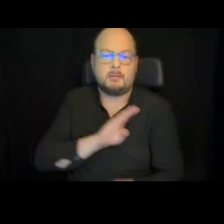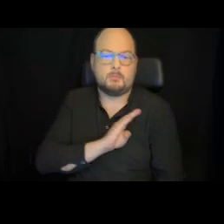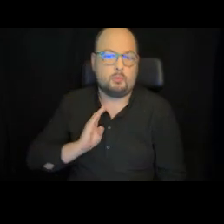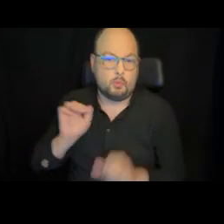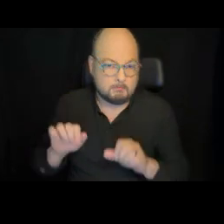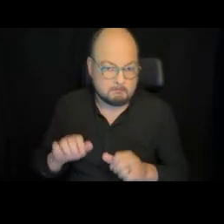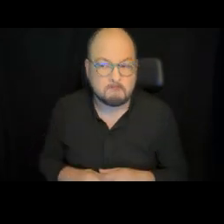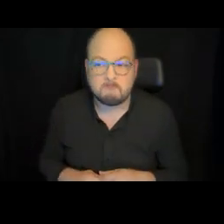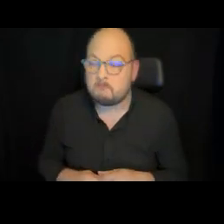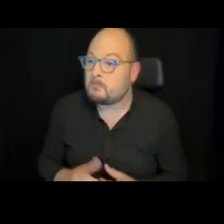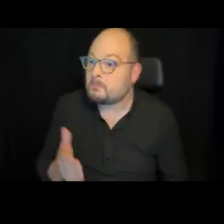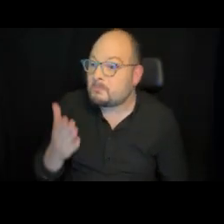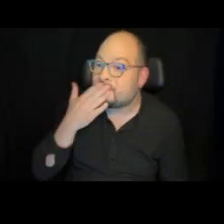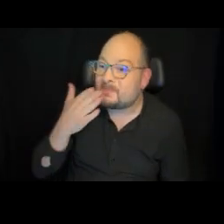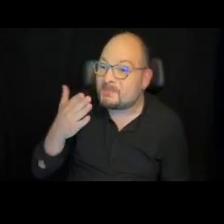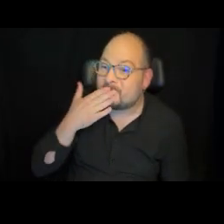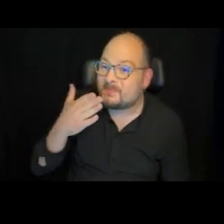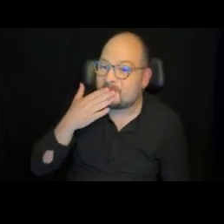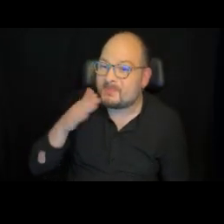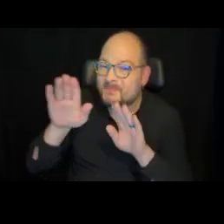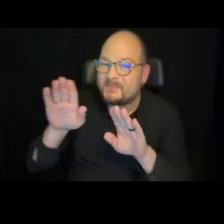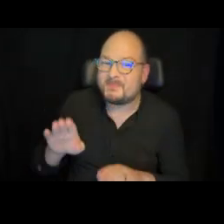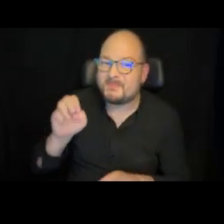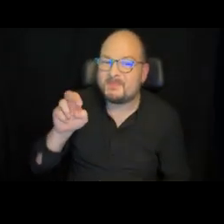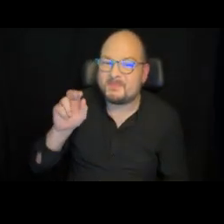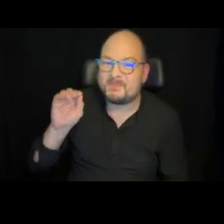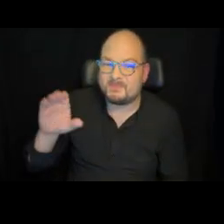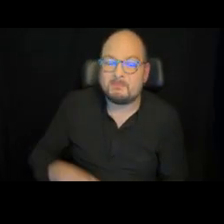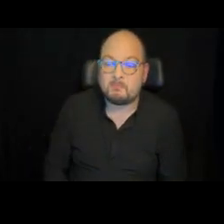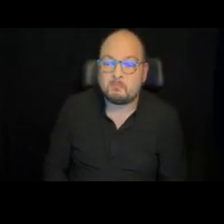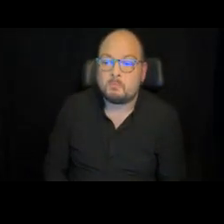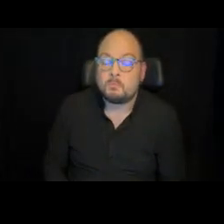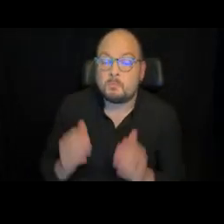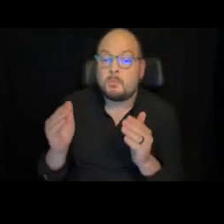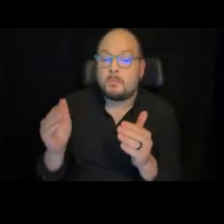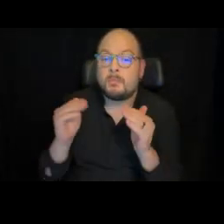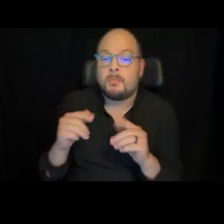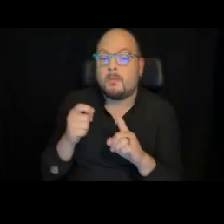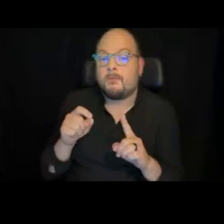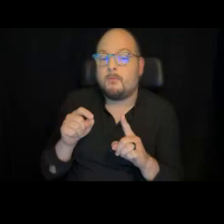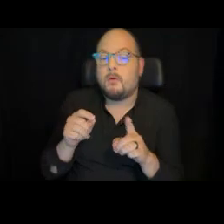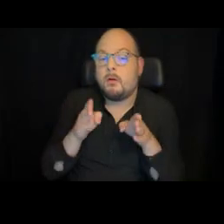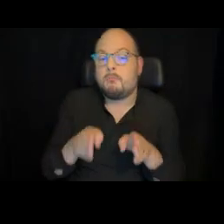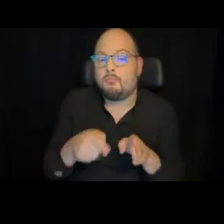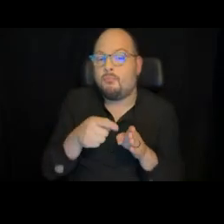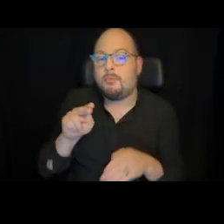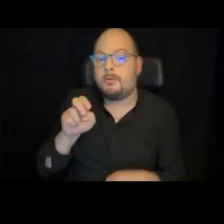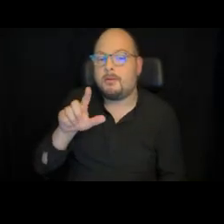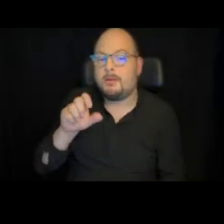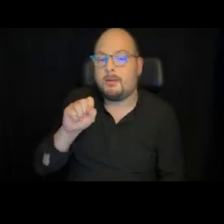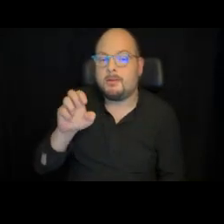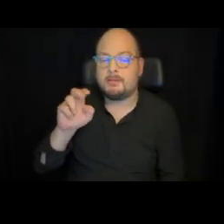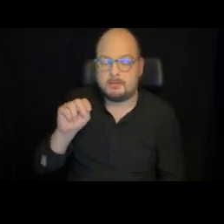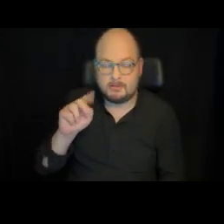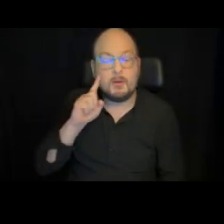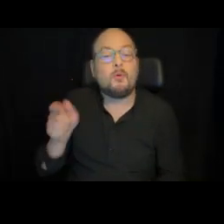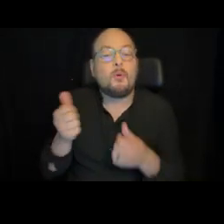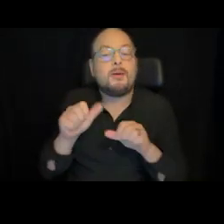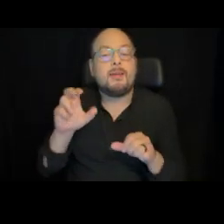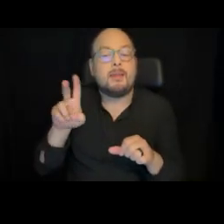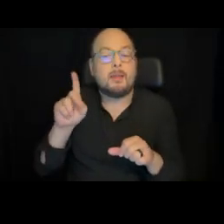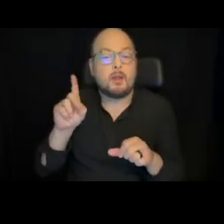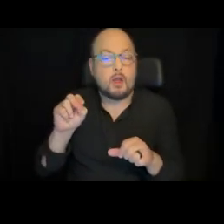Fantastic. Thank you so much for that answer, Eric. Our next question comes from Nelson. For condominium homeowners,